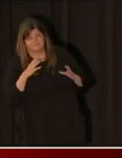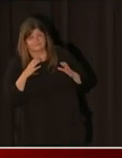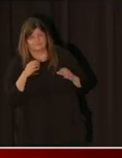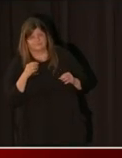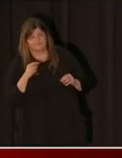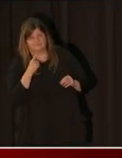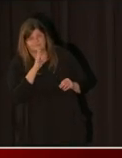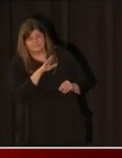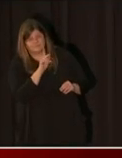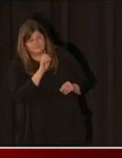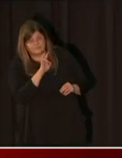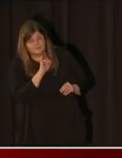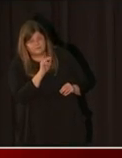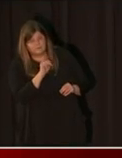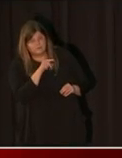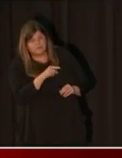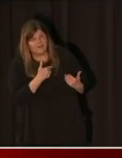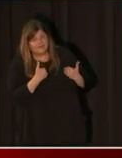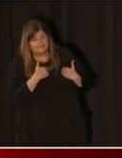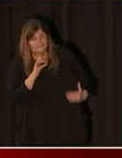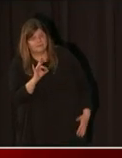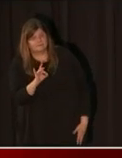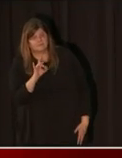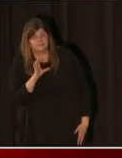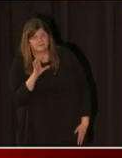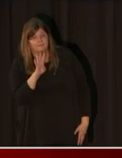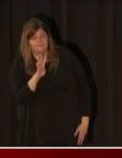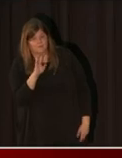inmates in quarantine at this point. What kind of a challenge